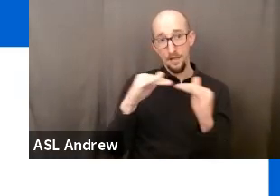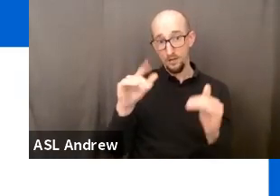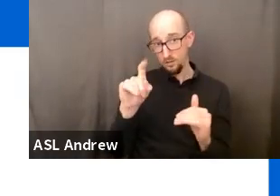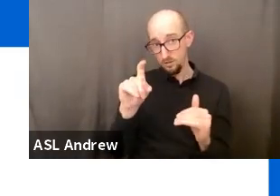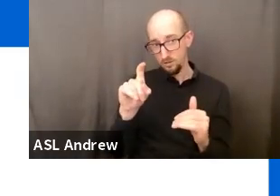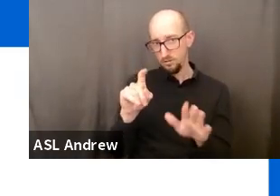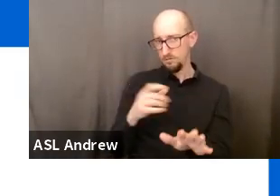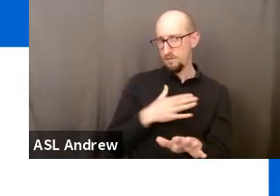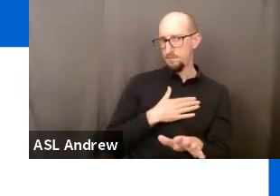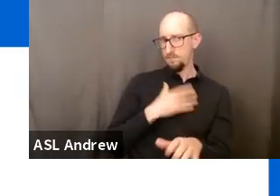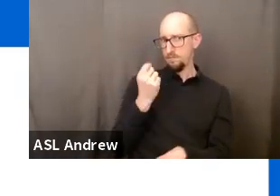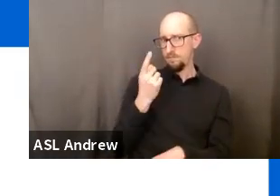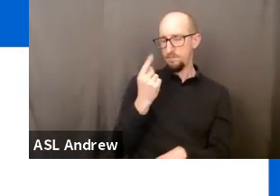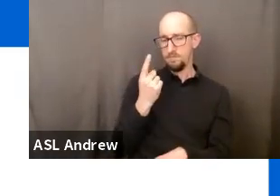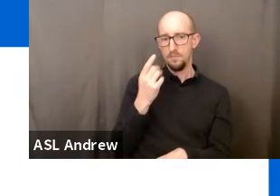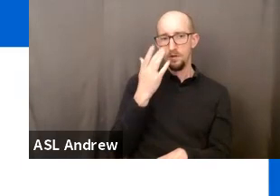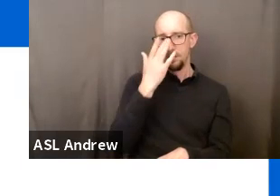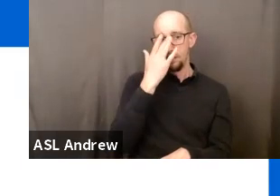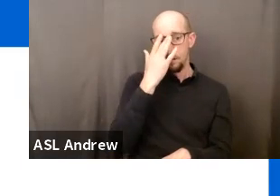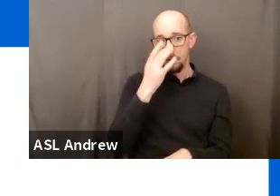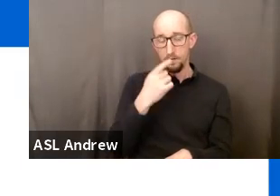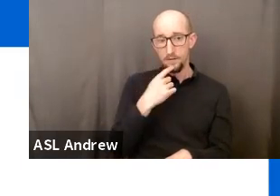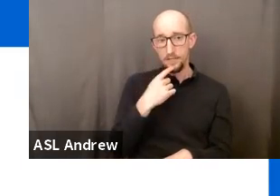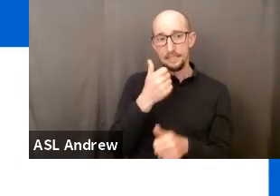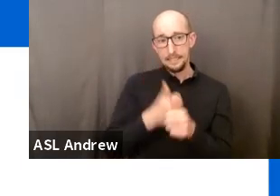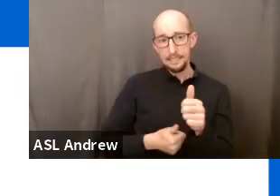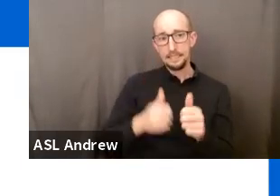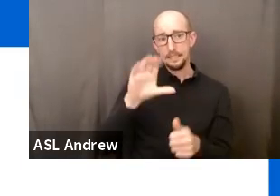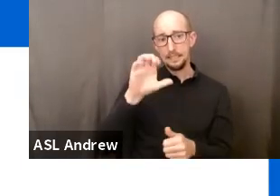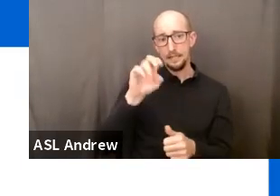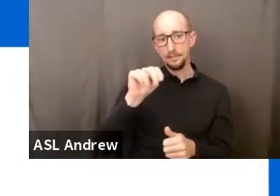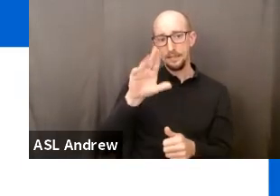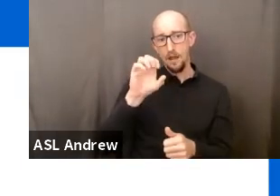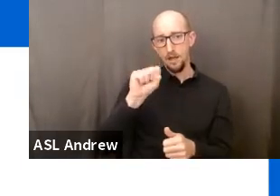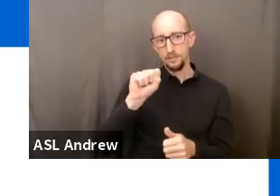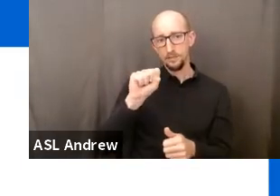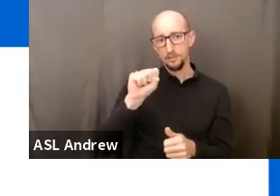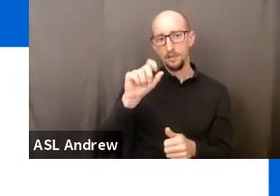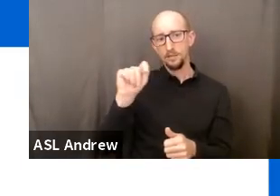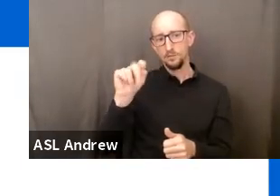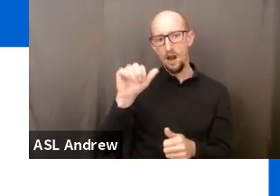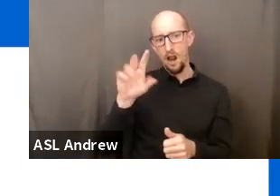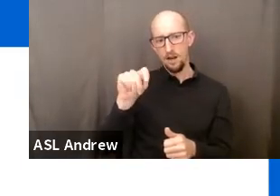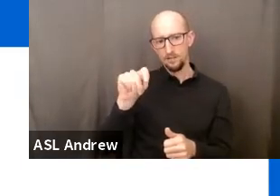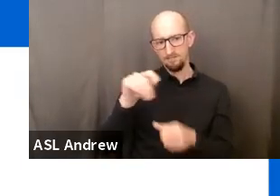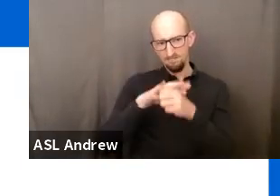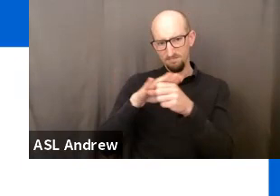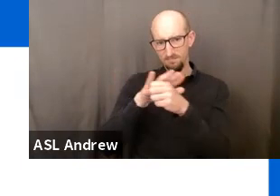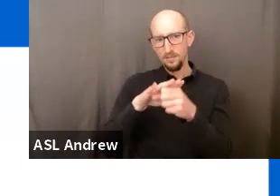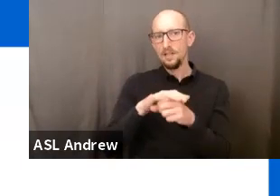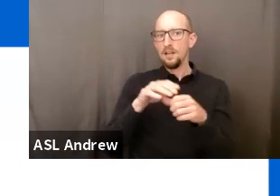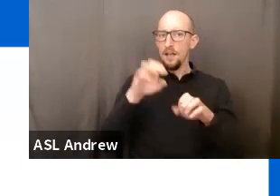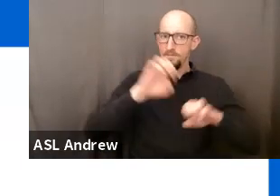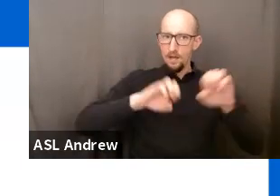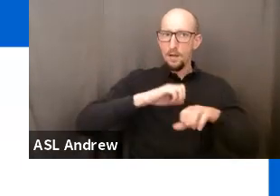correctly, each of the census tracts is evaluated based on the 5 metrics. Yes. And